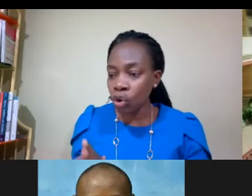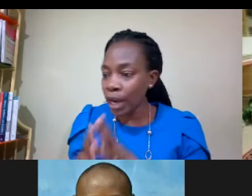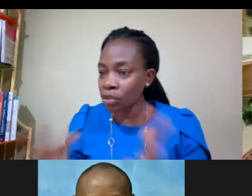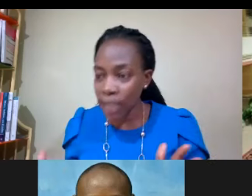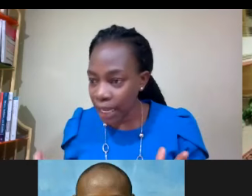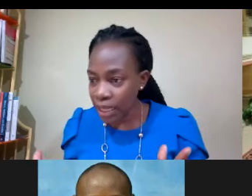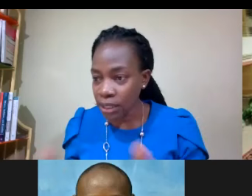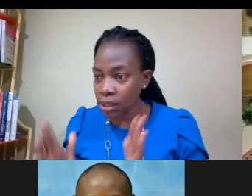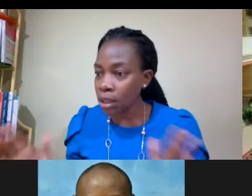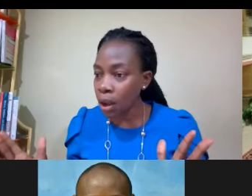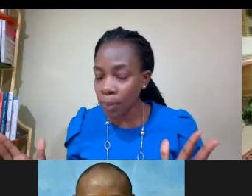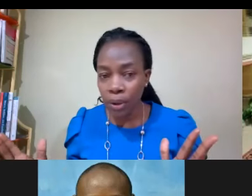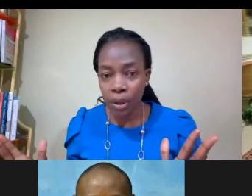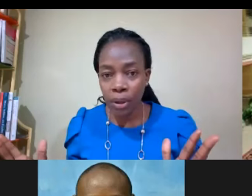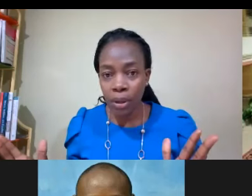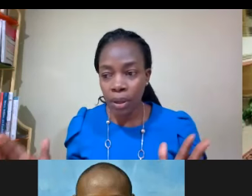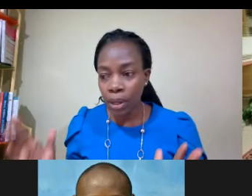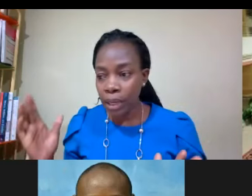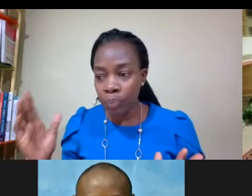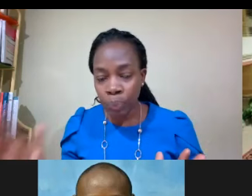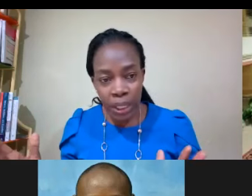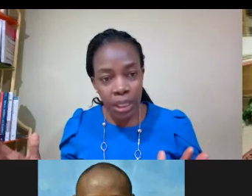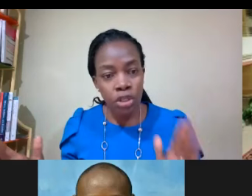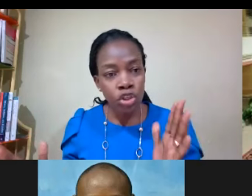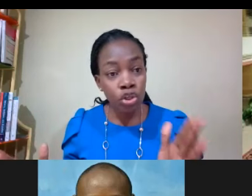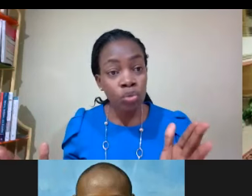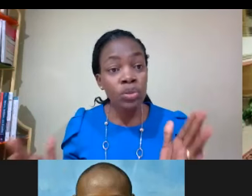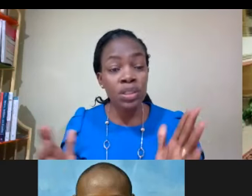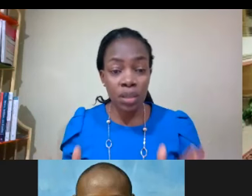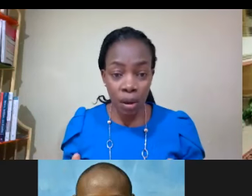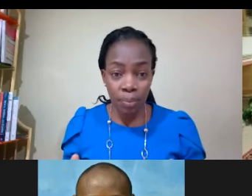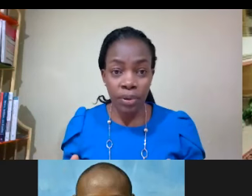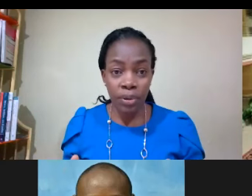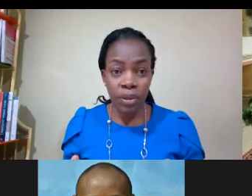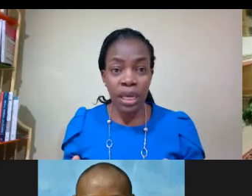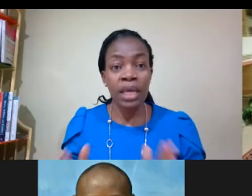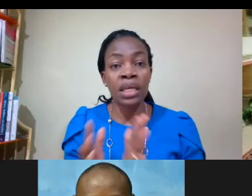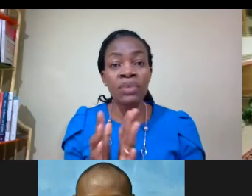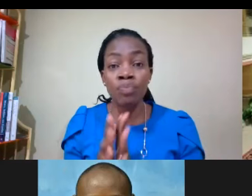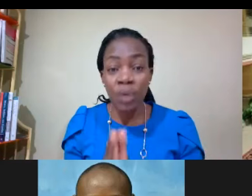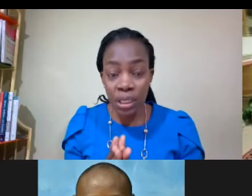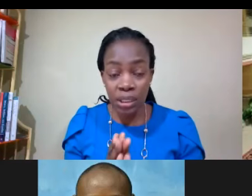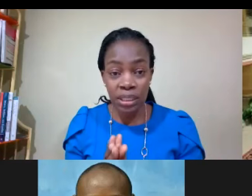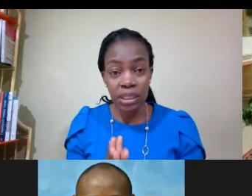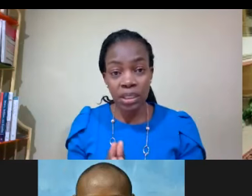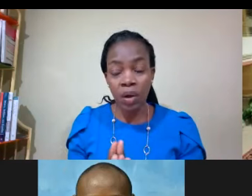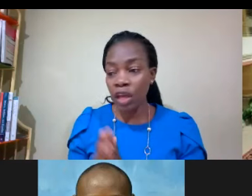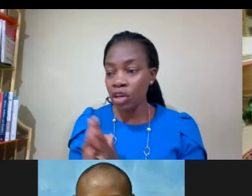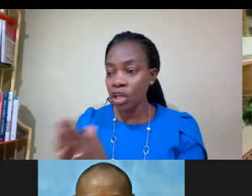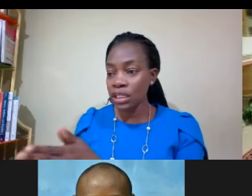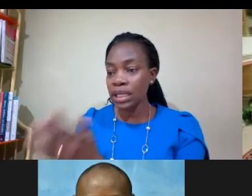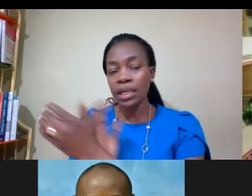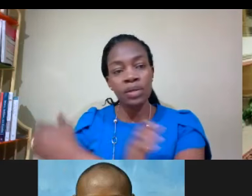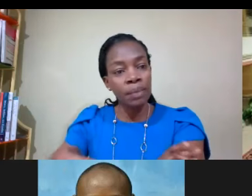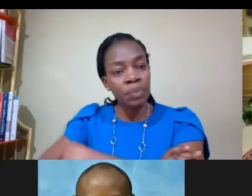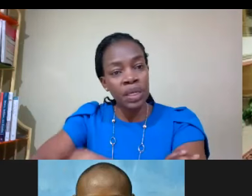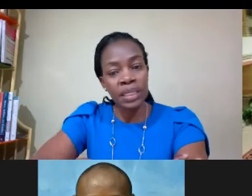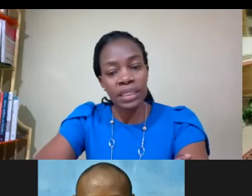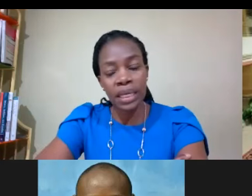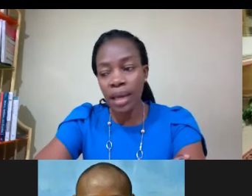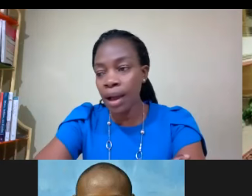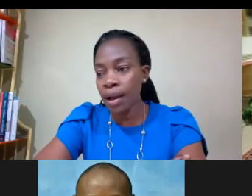space, or I don't like that, stop. B should stop. And if B doesn't stop, then you can take a look